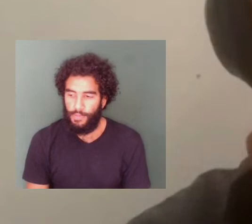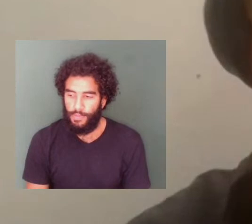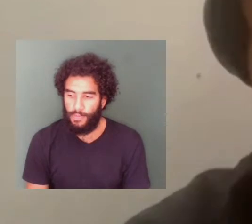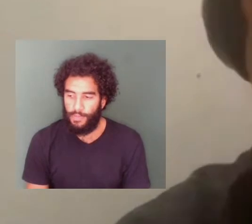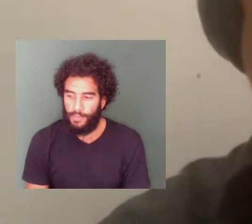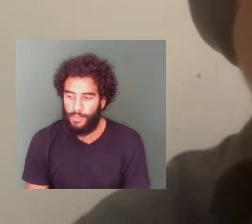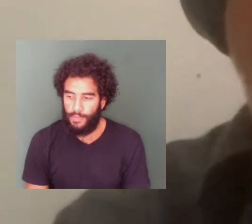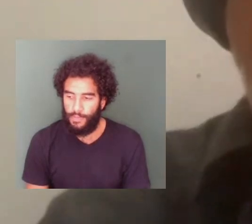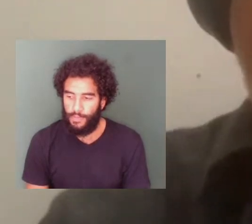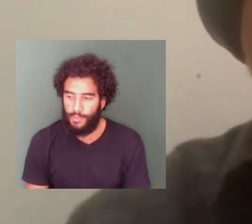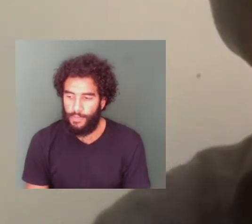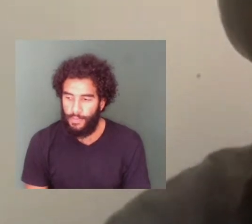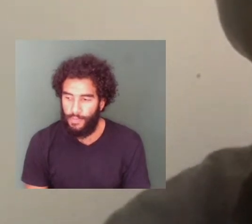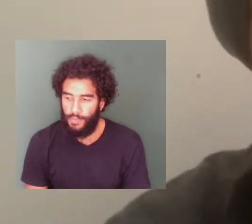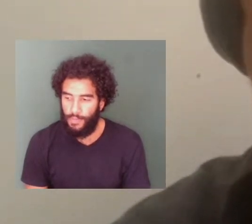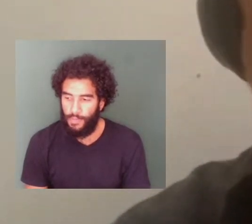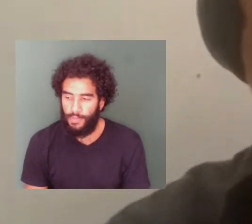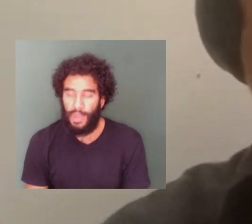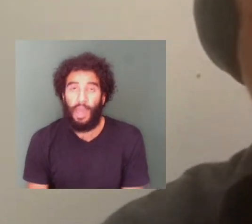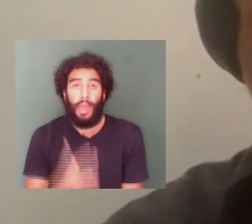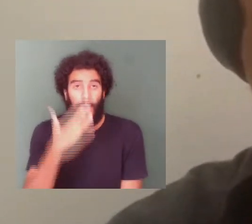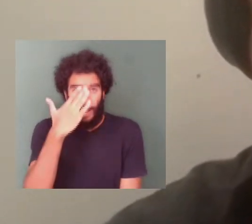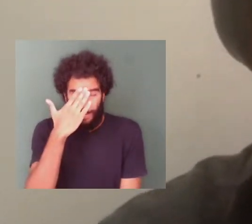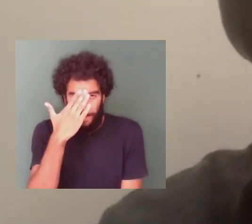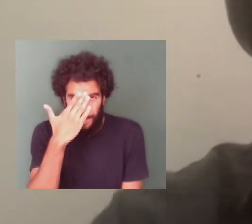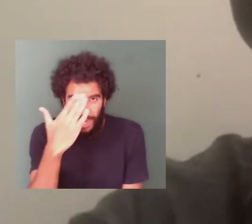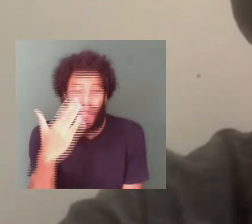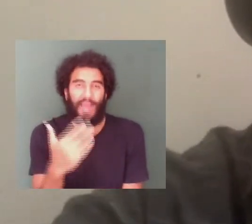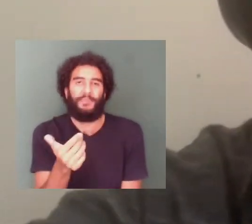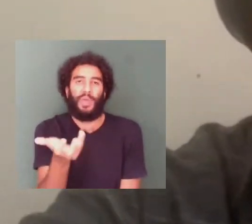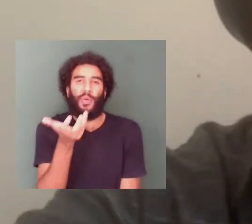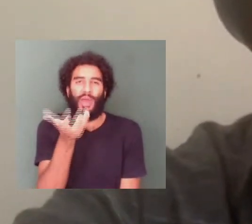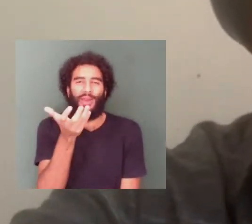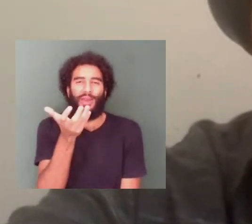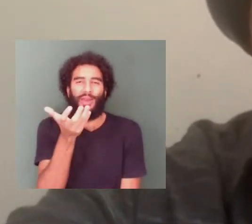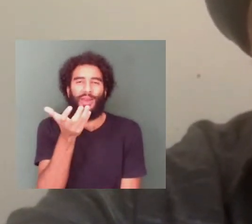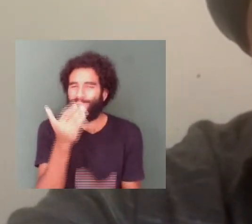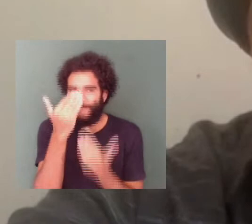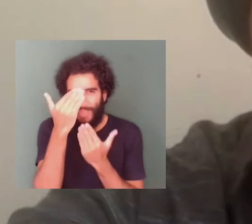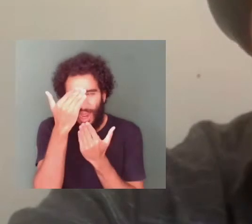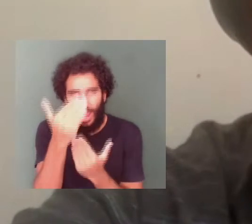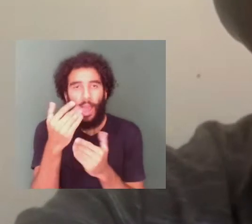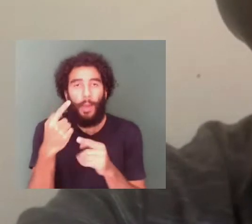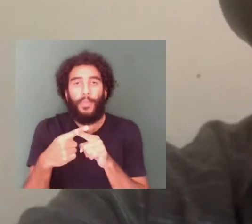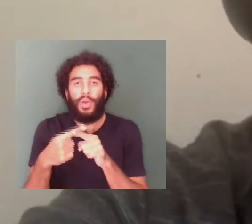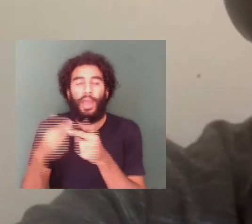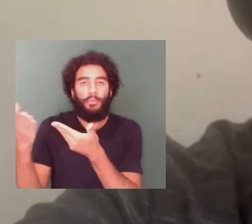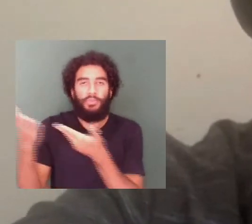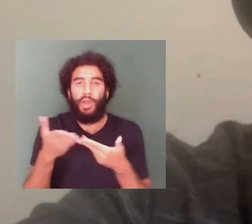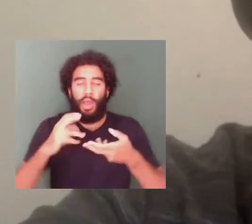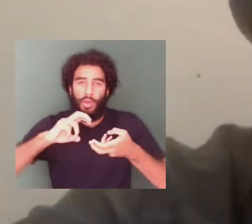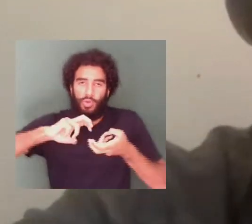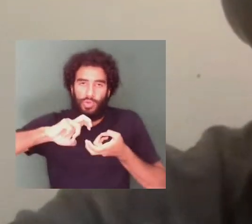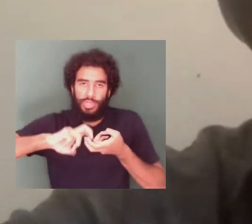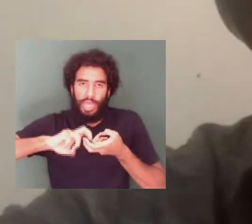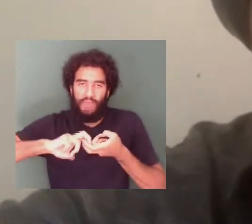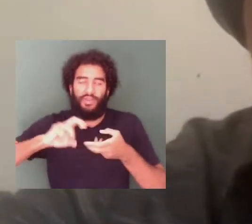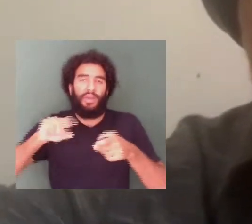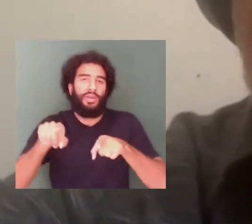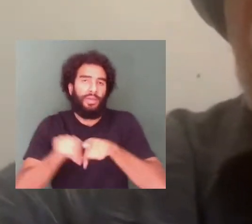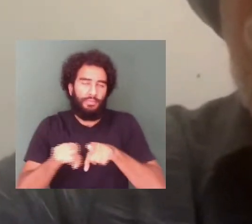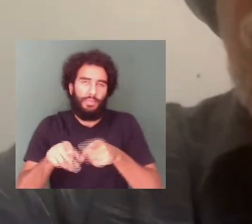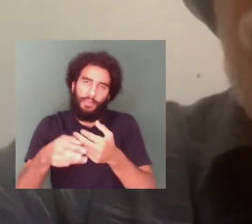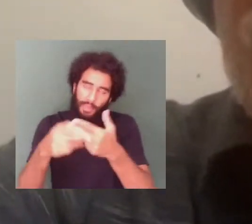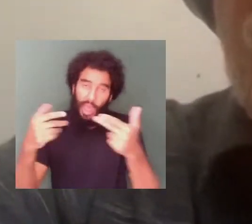within the COVID-19 pandemic. Yes, definitely, I'd like to thank you for this invitation, to thank